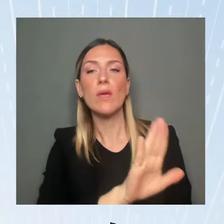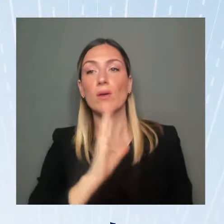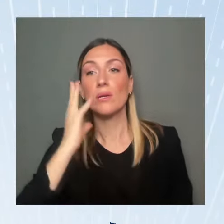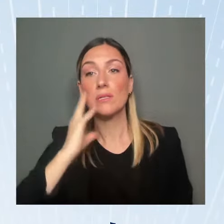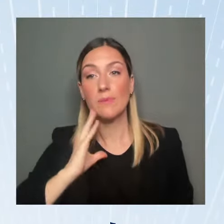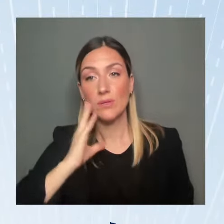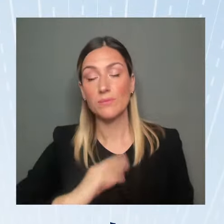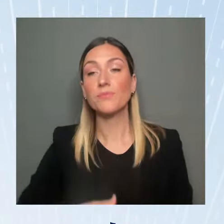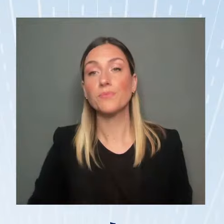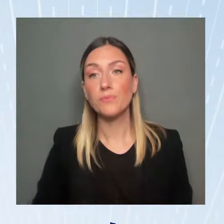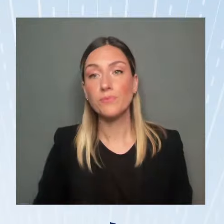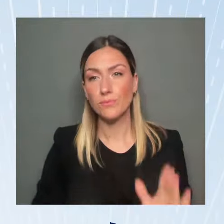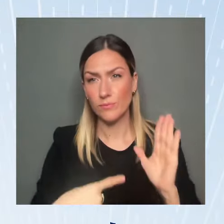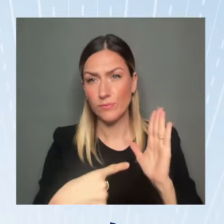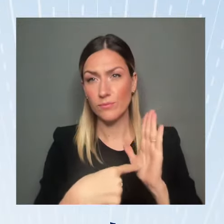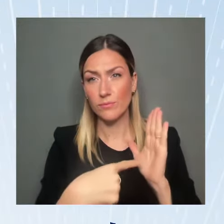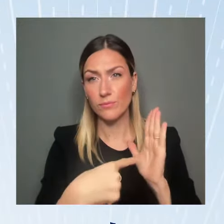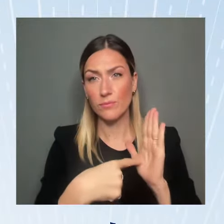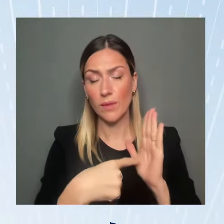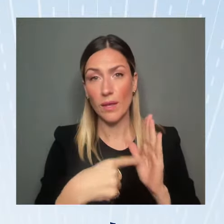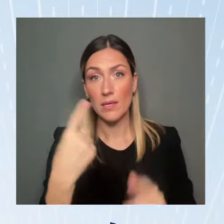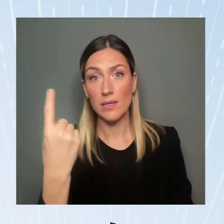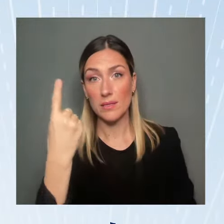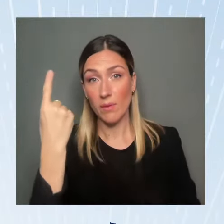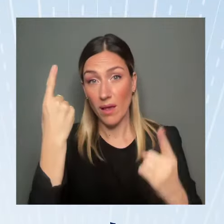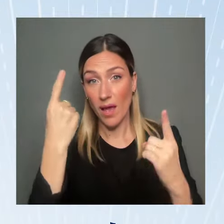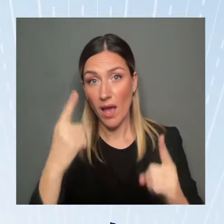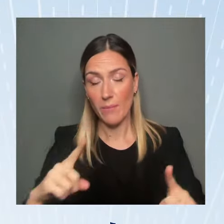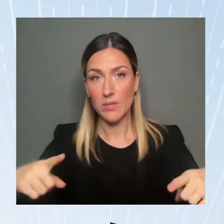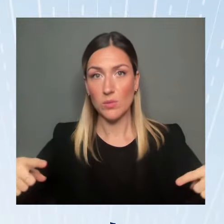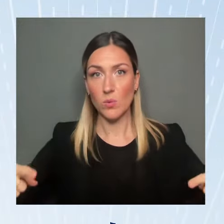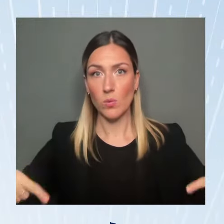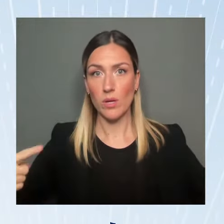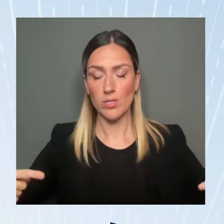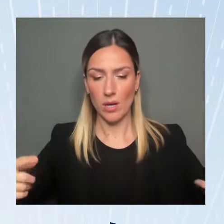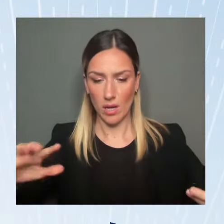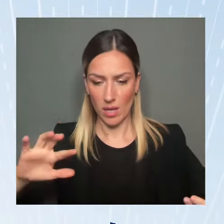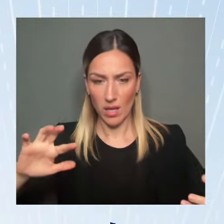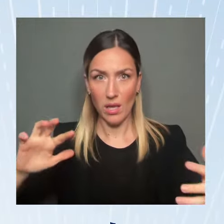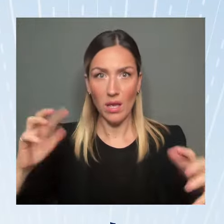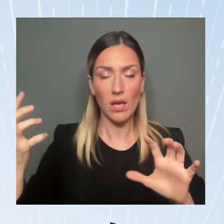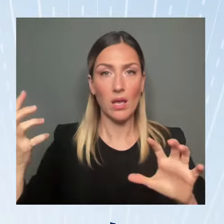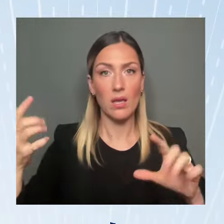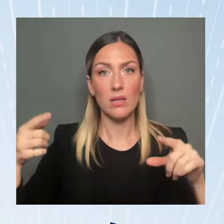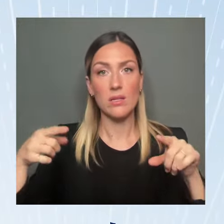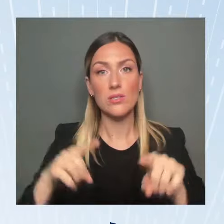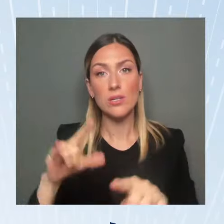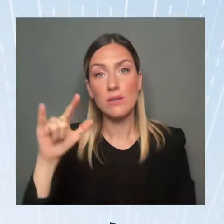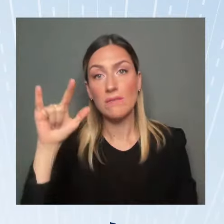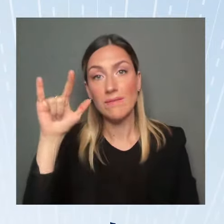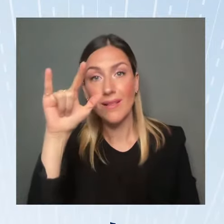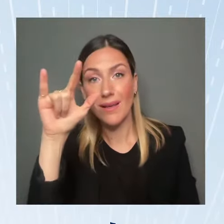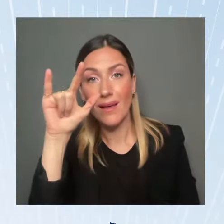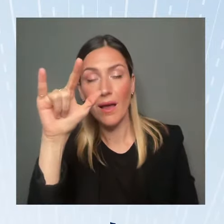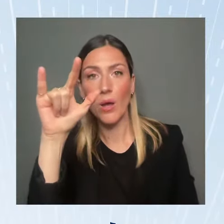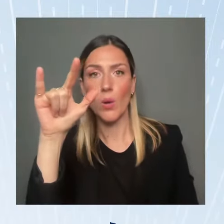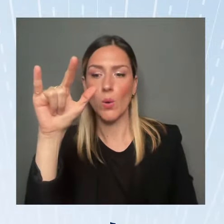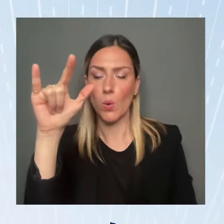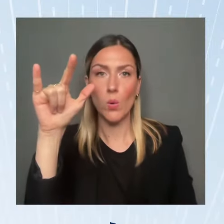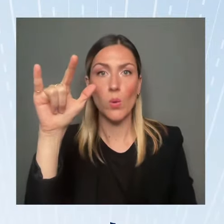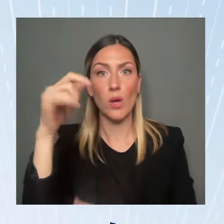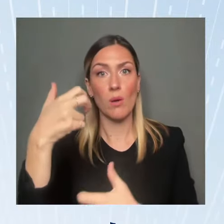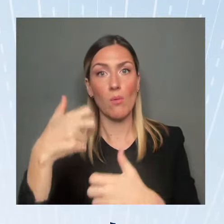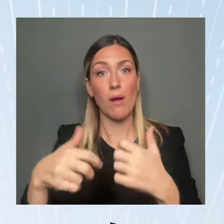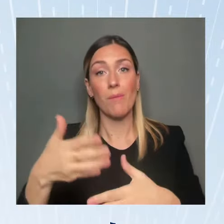example, the fact that when something happens to your wheelchair during a flight or during a trip, that problem doesn't end when your